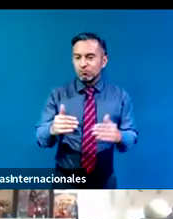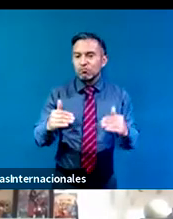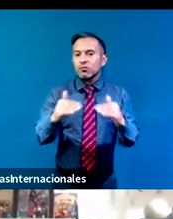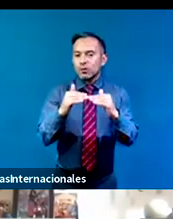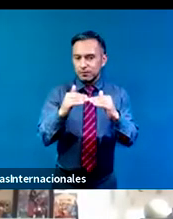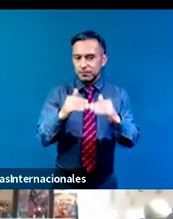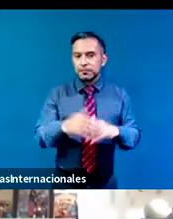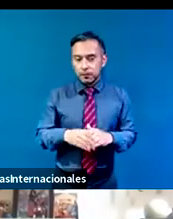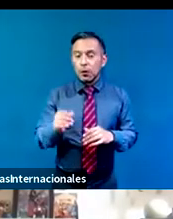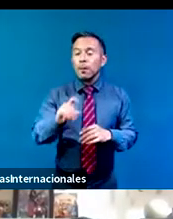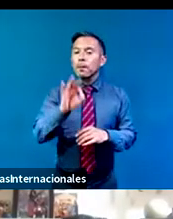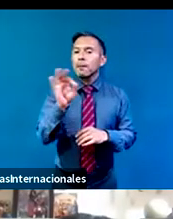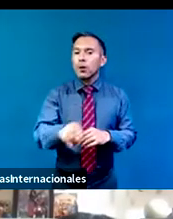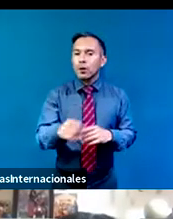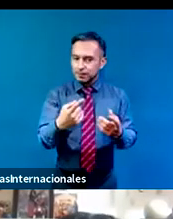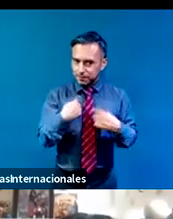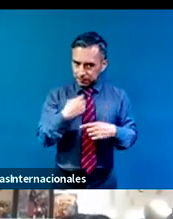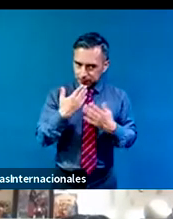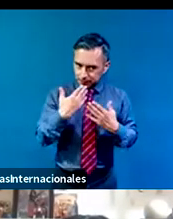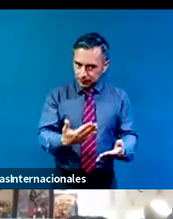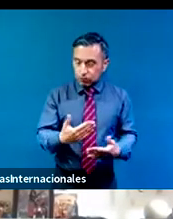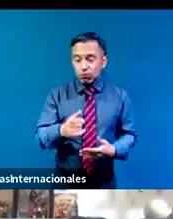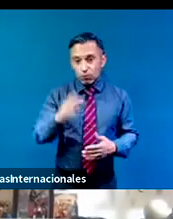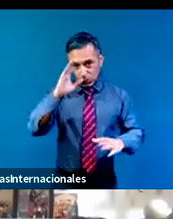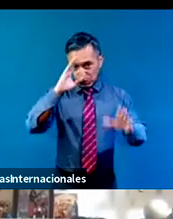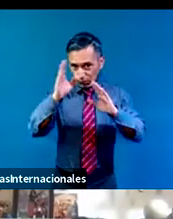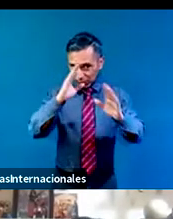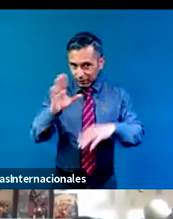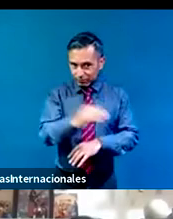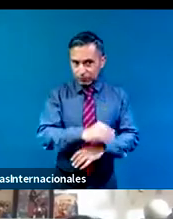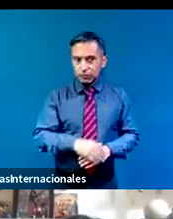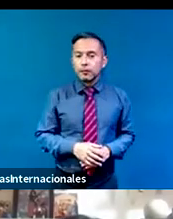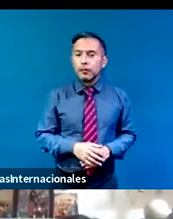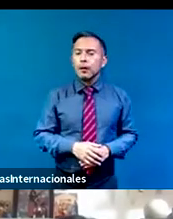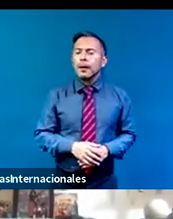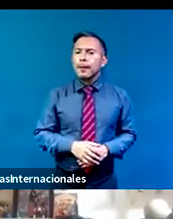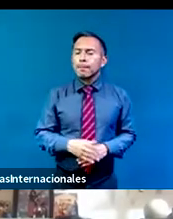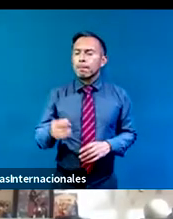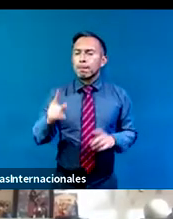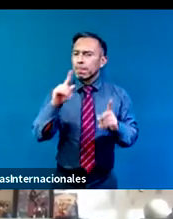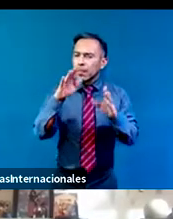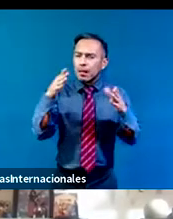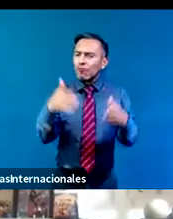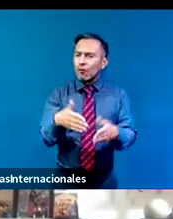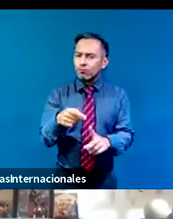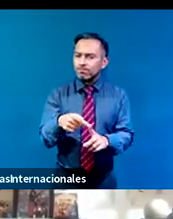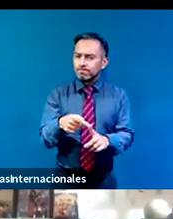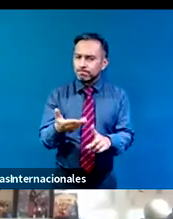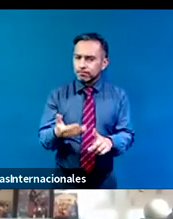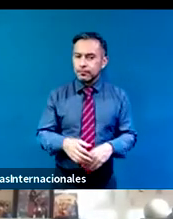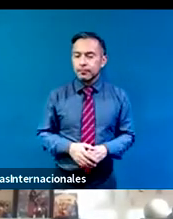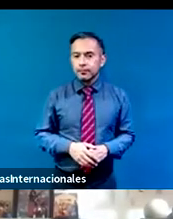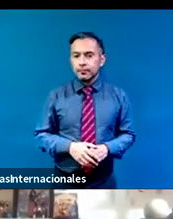There is a huge focus on the underlying need for sex disaggregated data, the